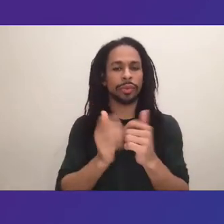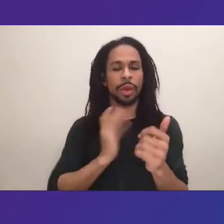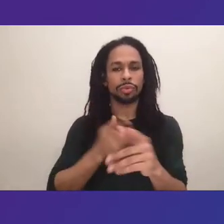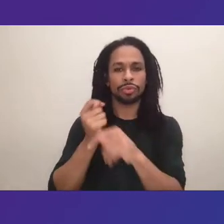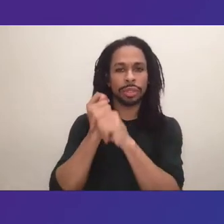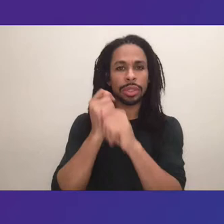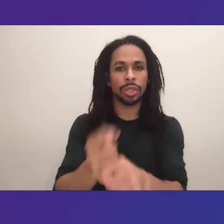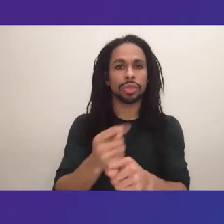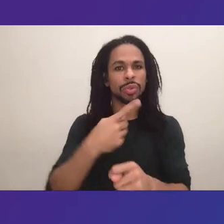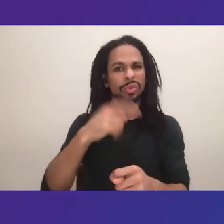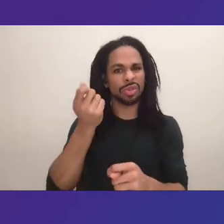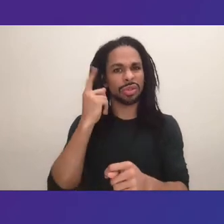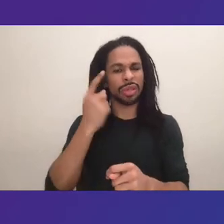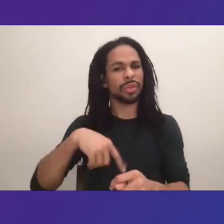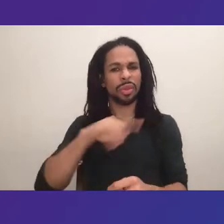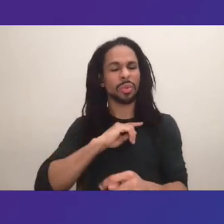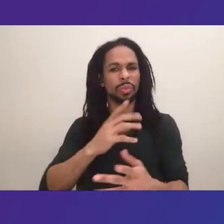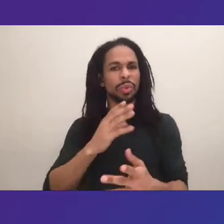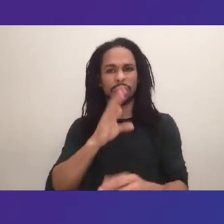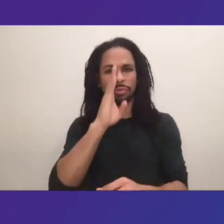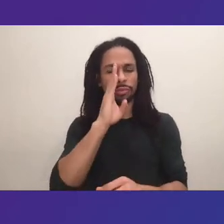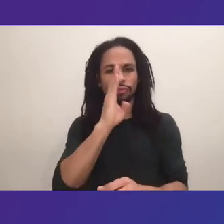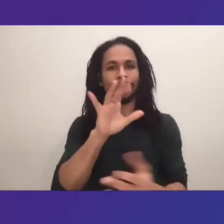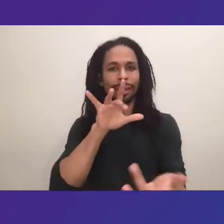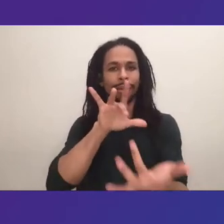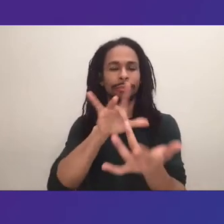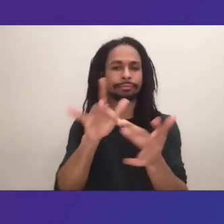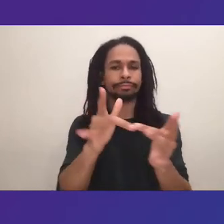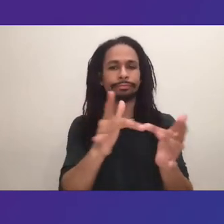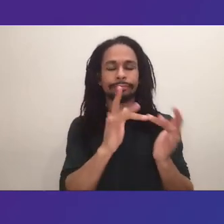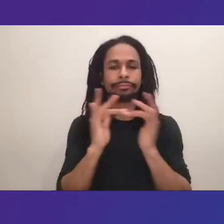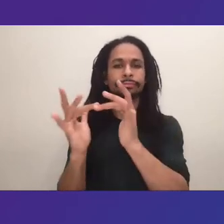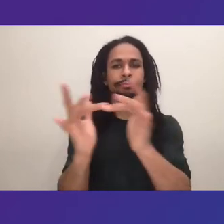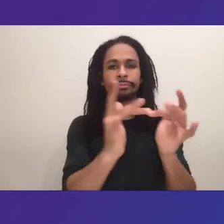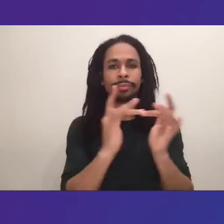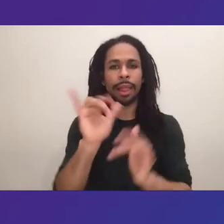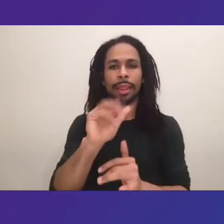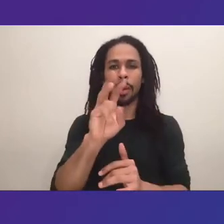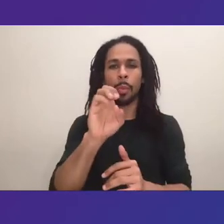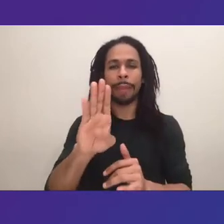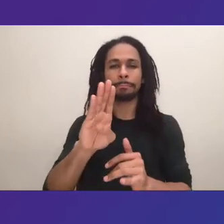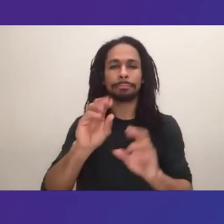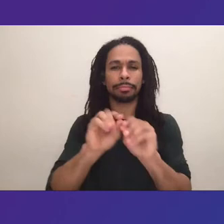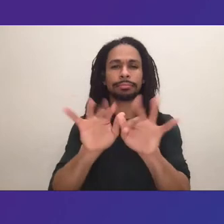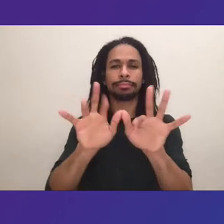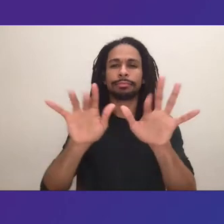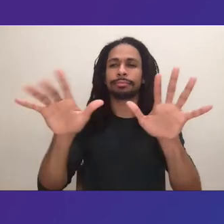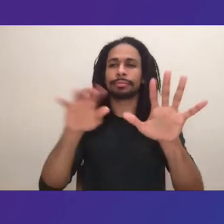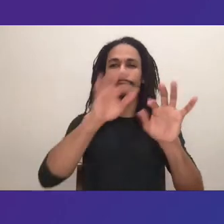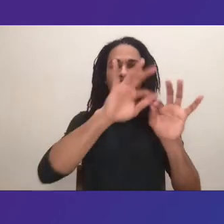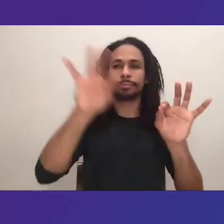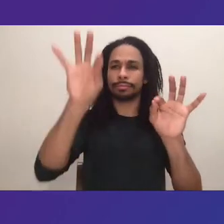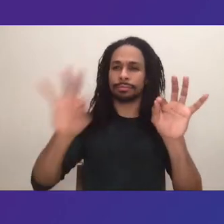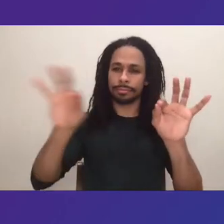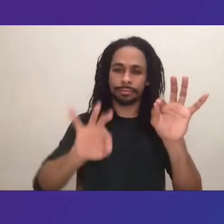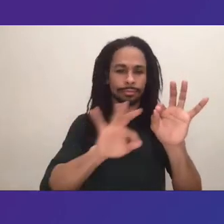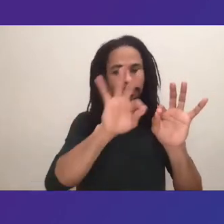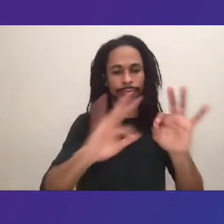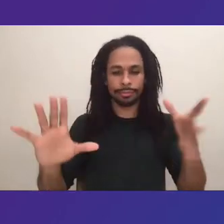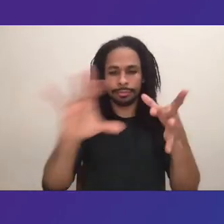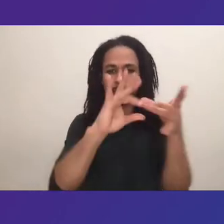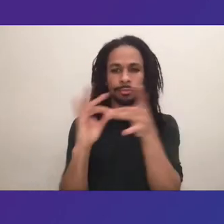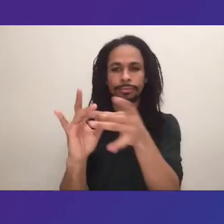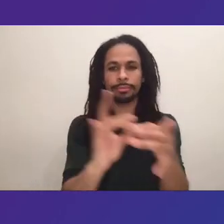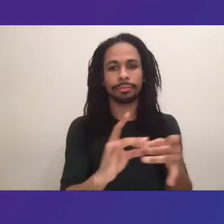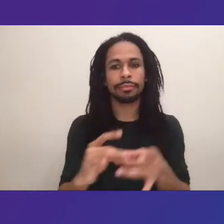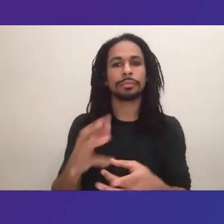all directly connected in a web. And I welcome you to recognize that web and notice your